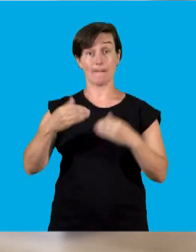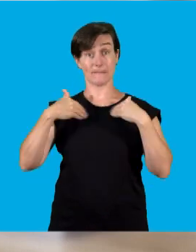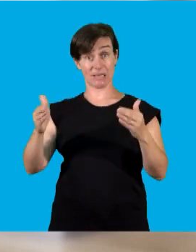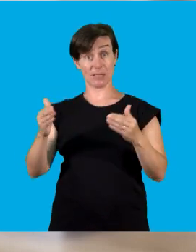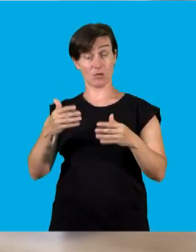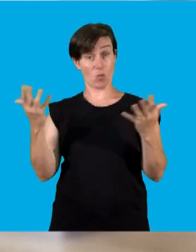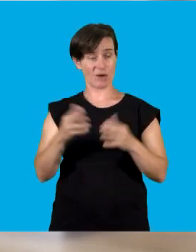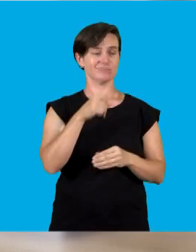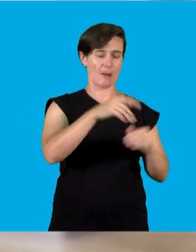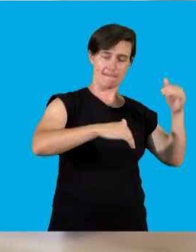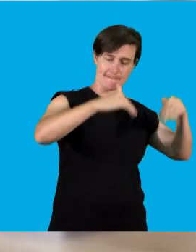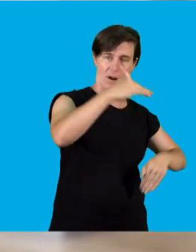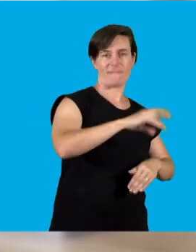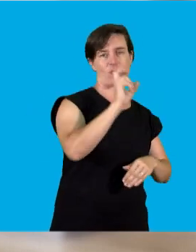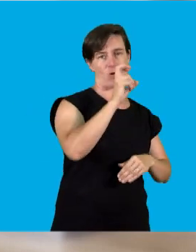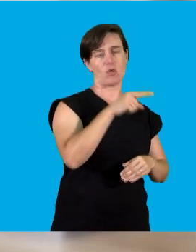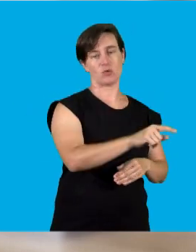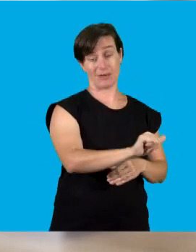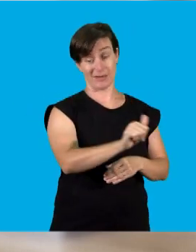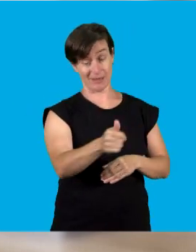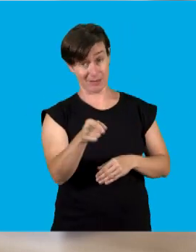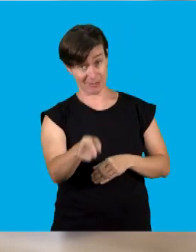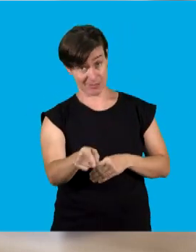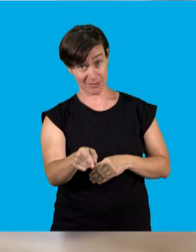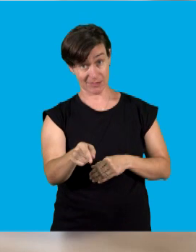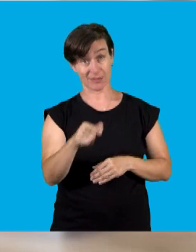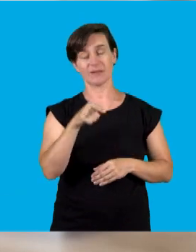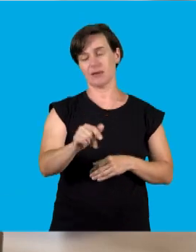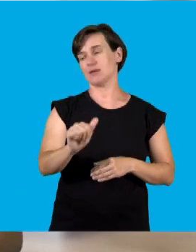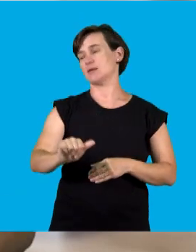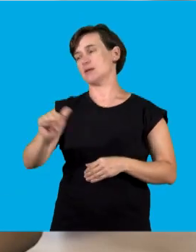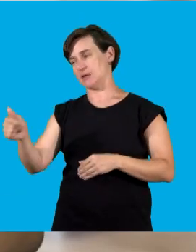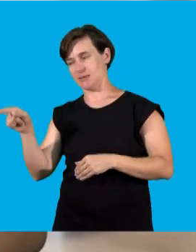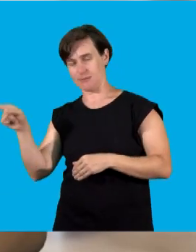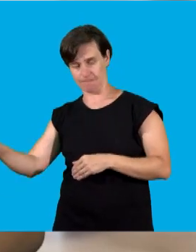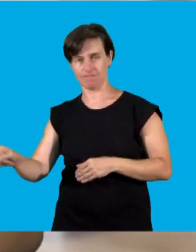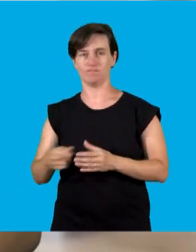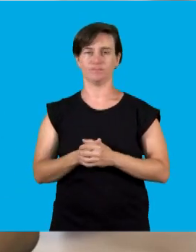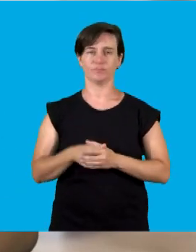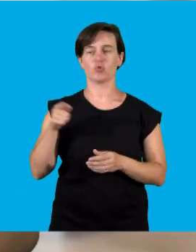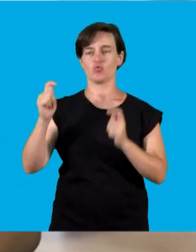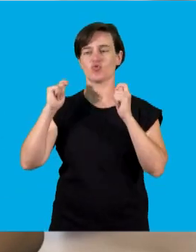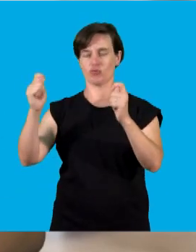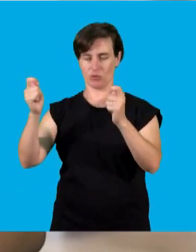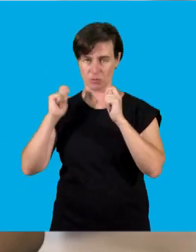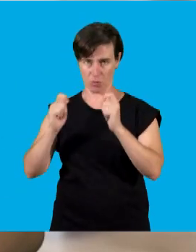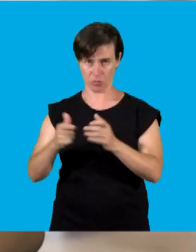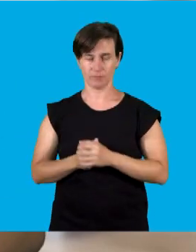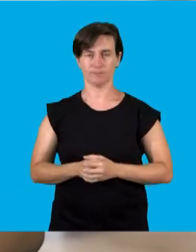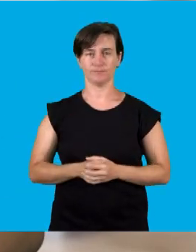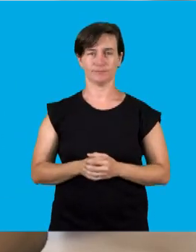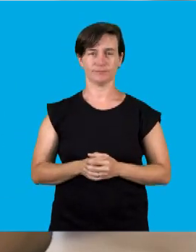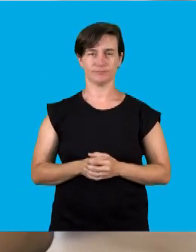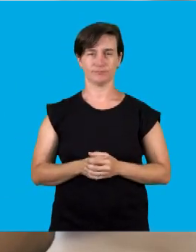of the gold by the secondary sector, and transportation of jewelry to different stores for us to be able to reach those